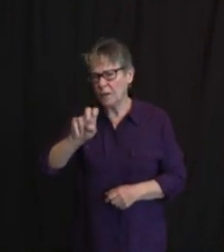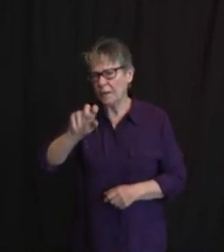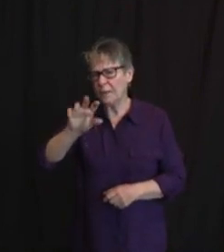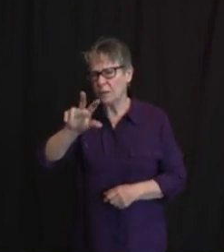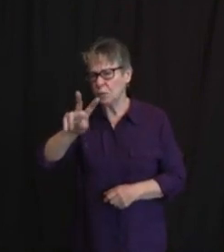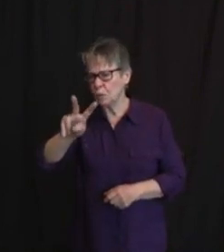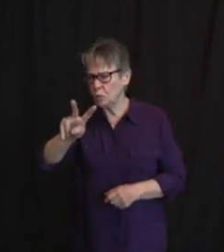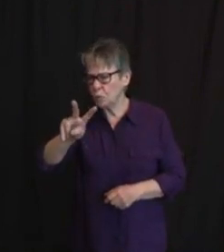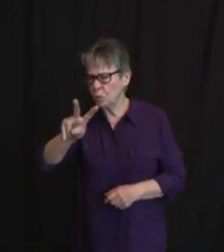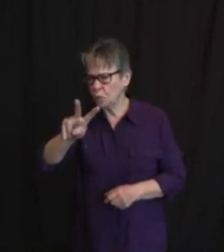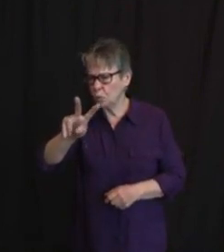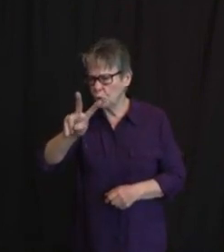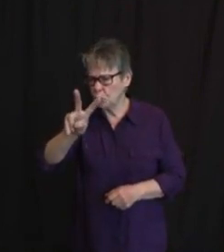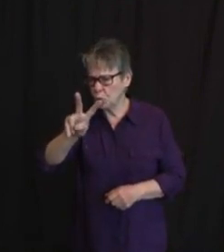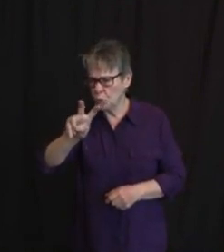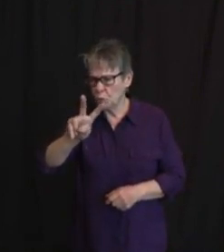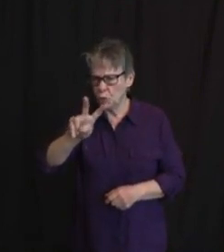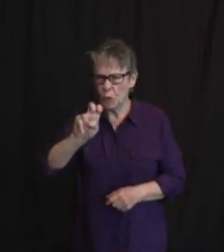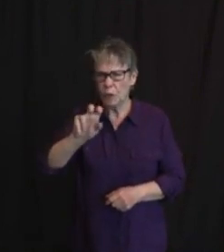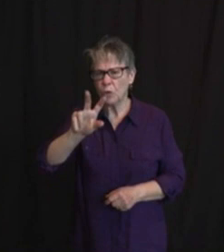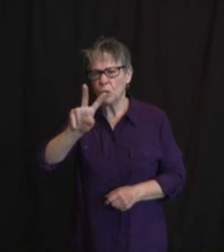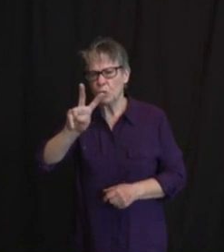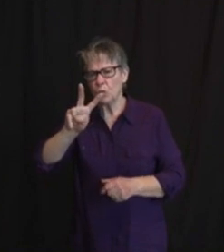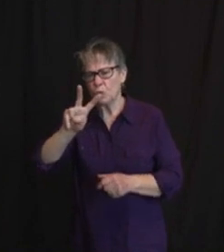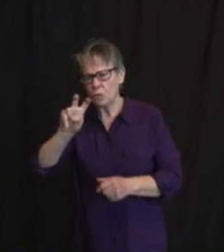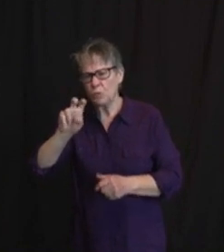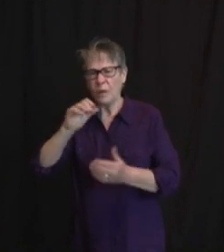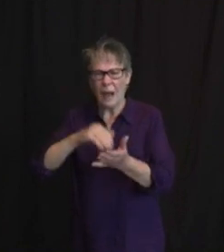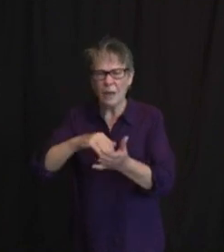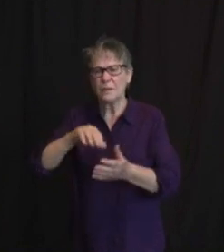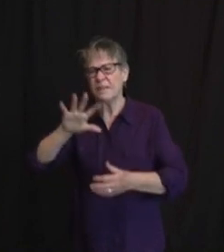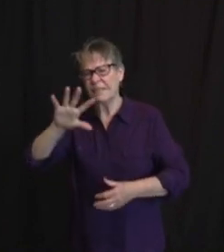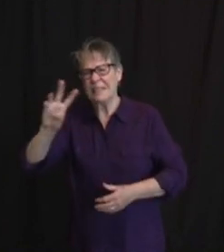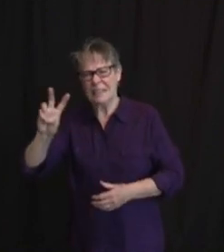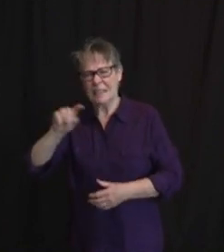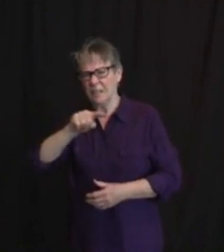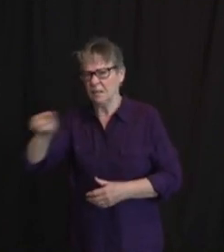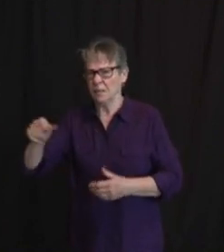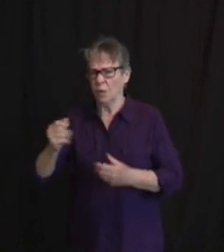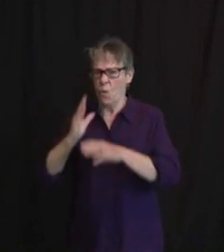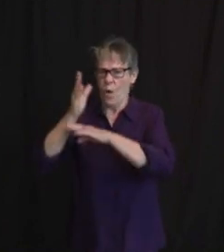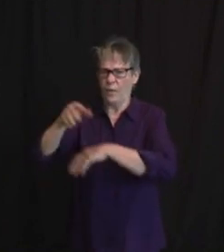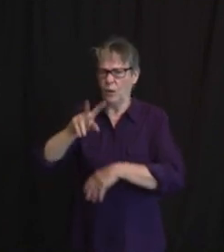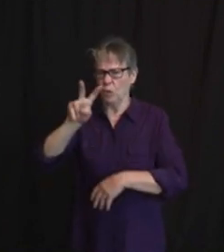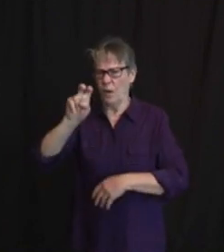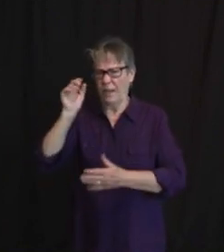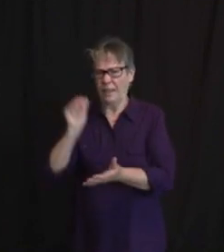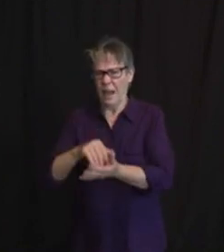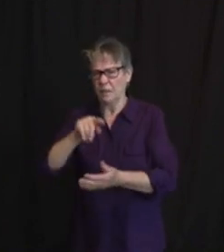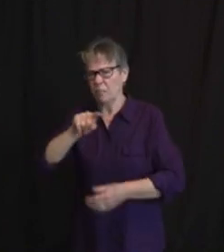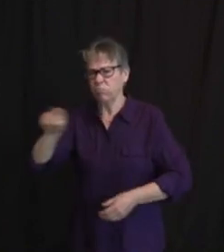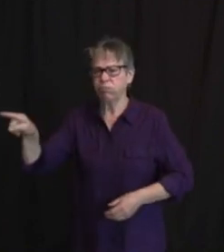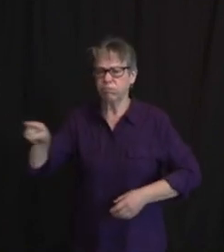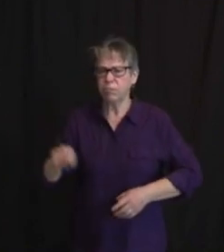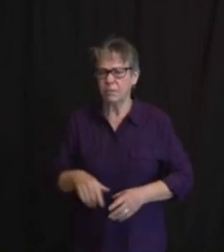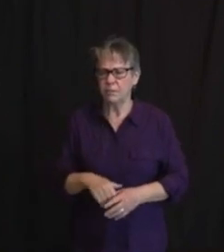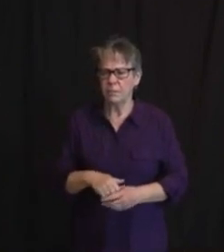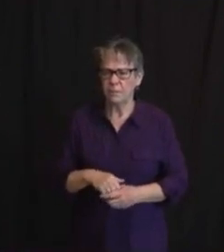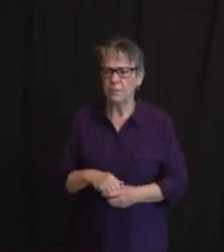39.59%. So that concludes my daily report. Stay connected, stay safe, stay healthy, and I thank you.